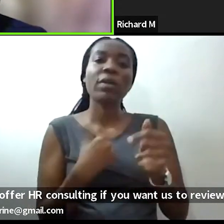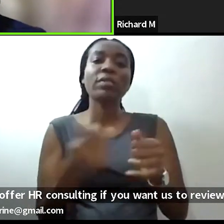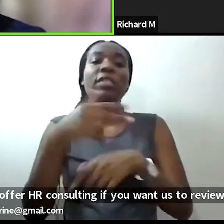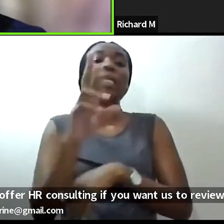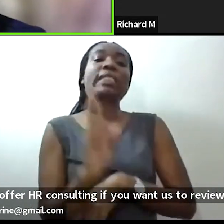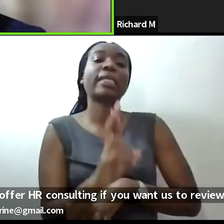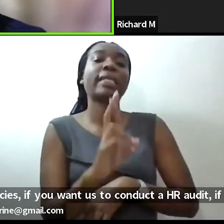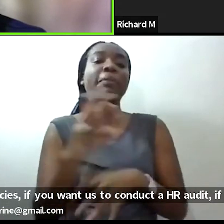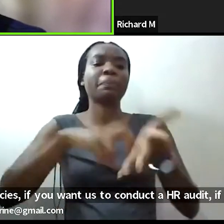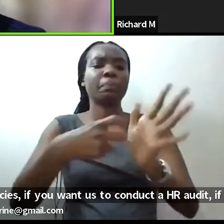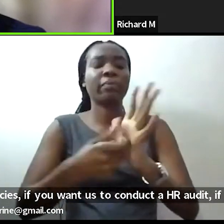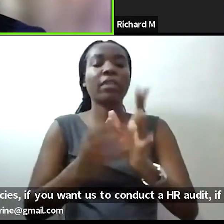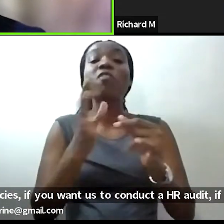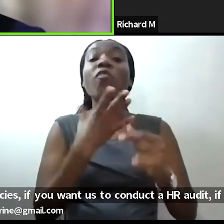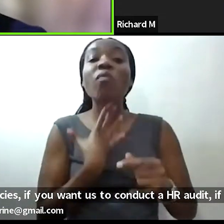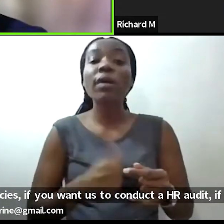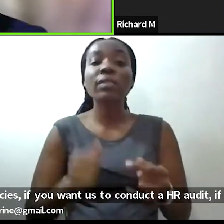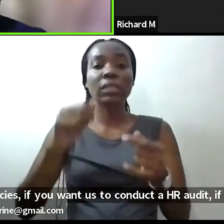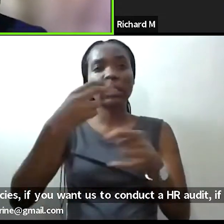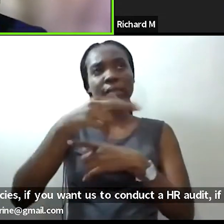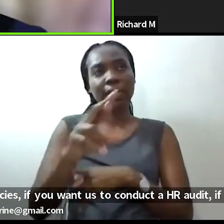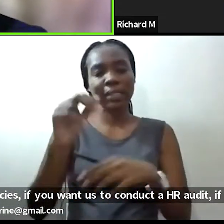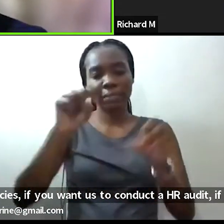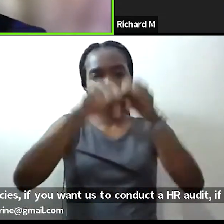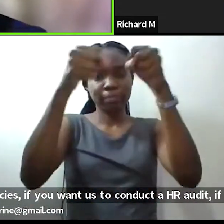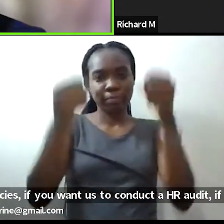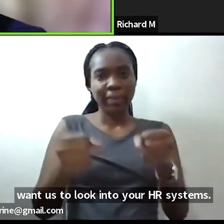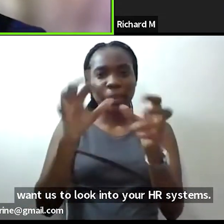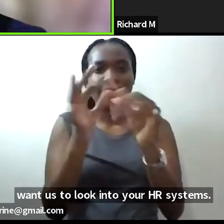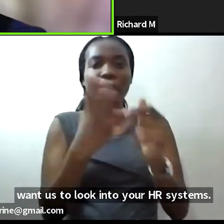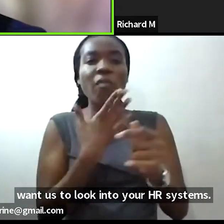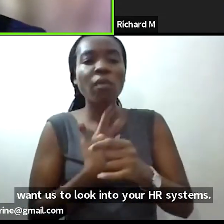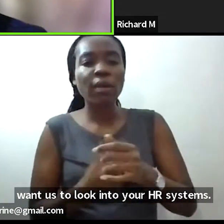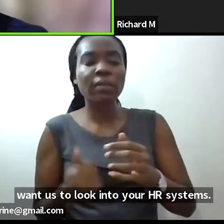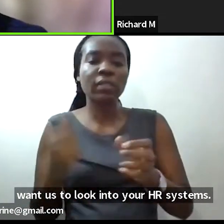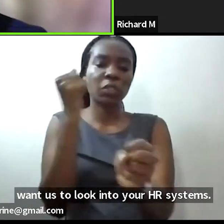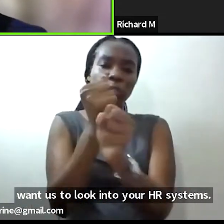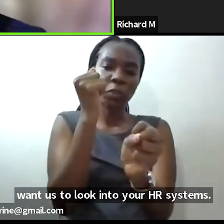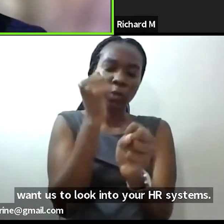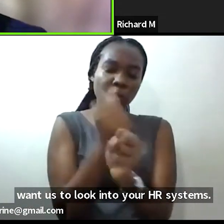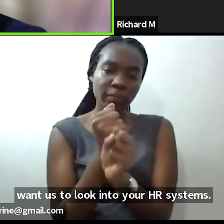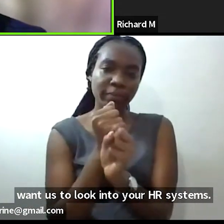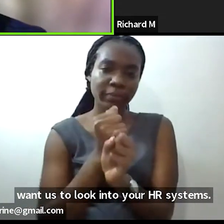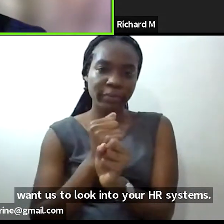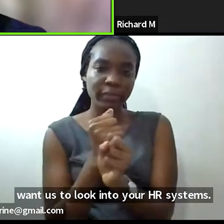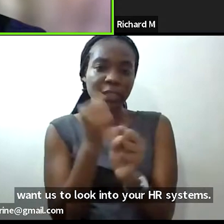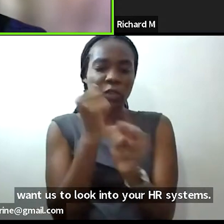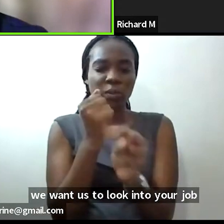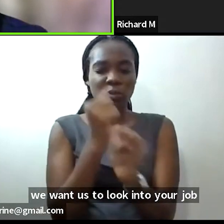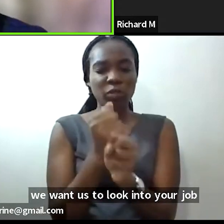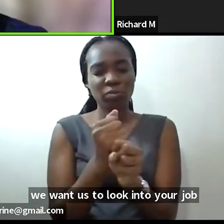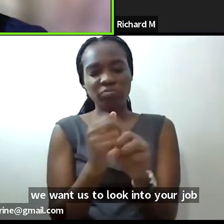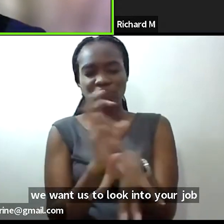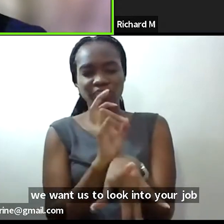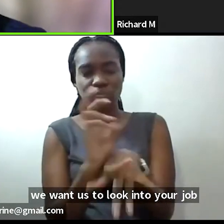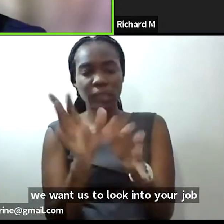you want us to look into your HR systems, if you want us to look into your job evaluations and analysis,